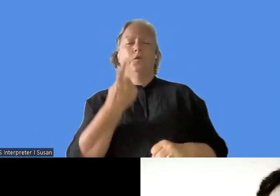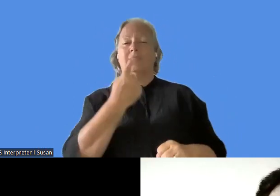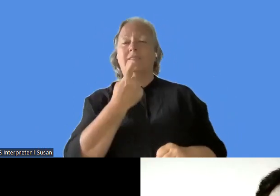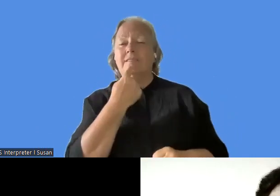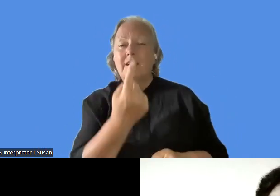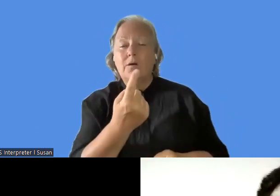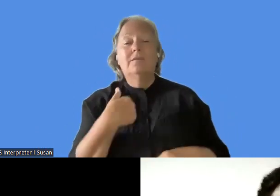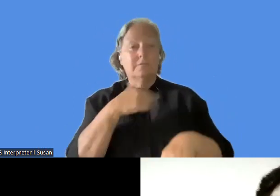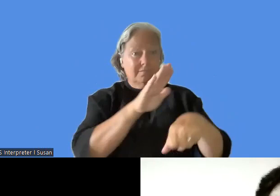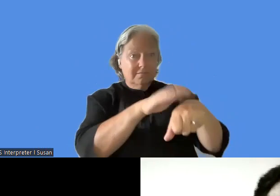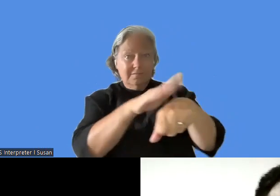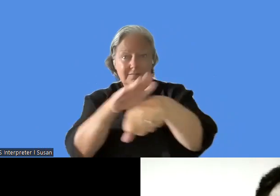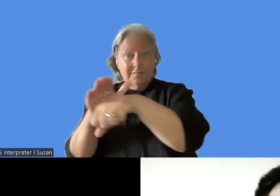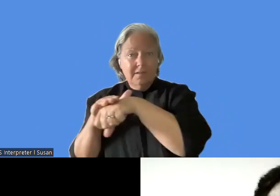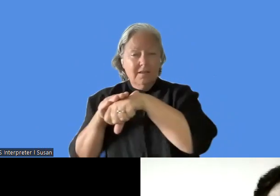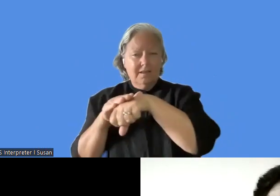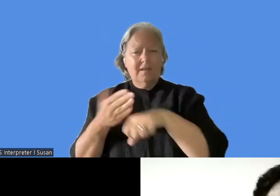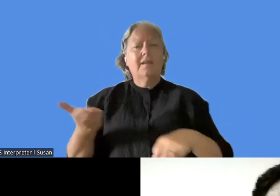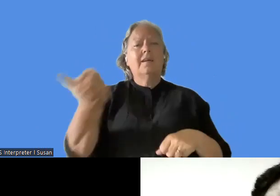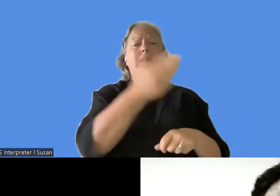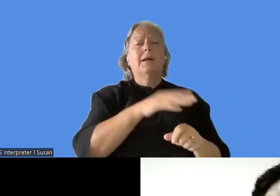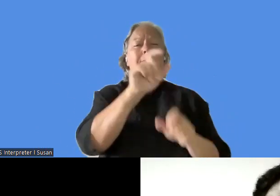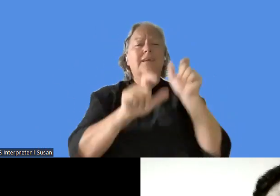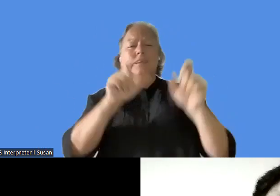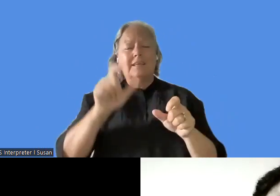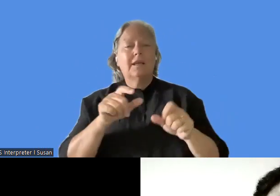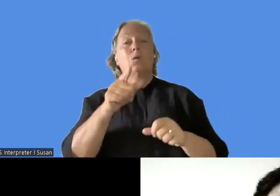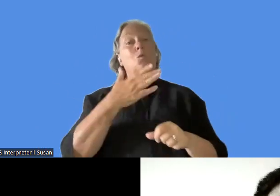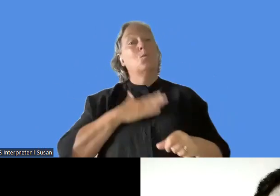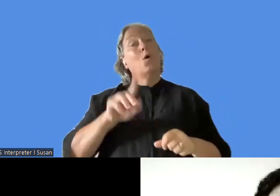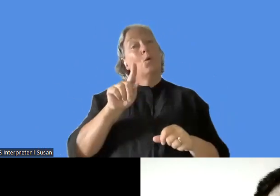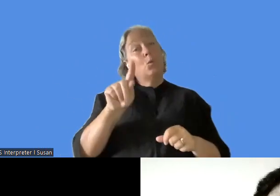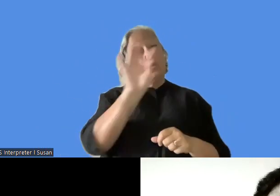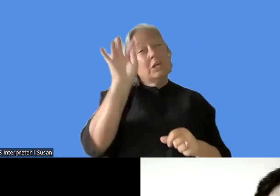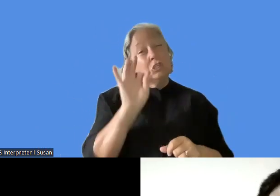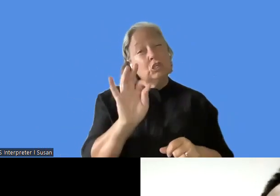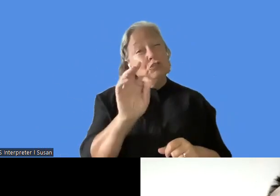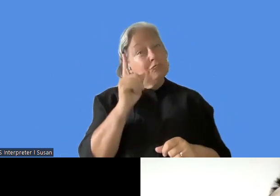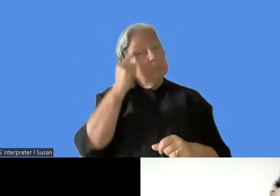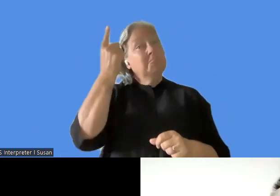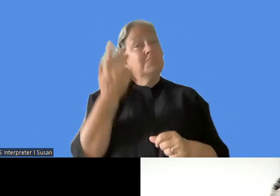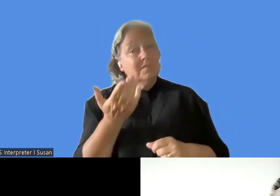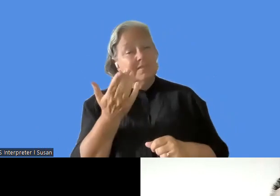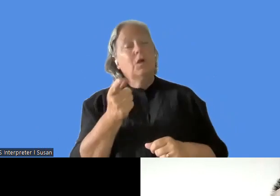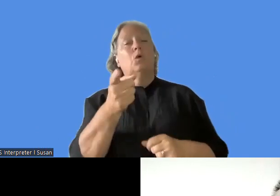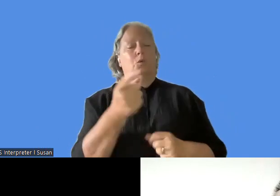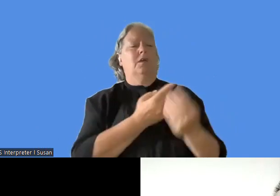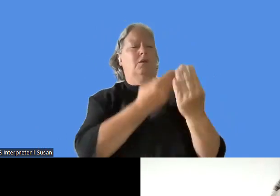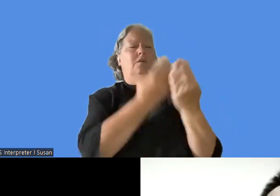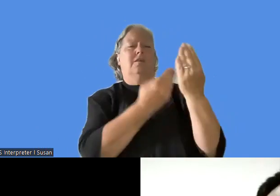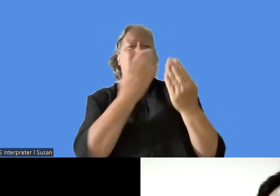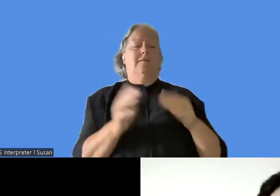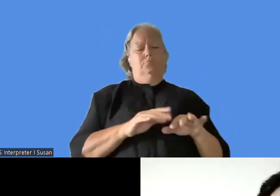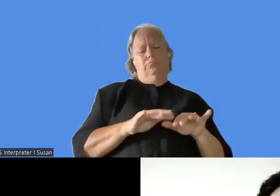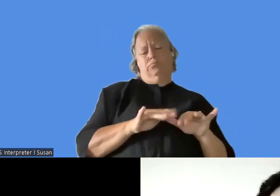to all the participants to post questions on the chat box, as after we hear from our last